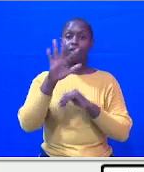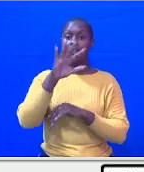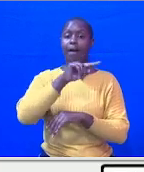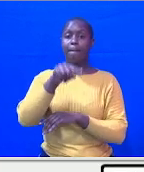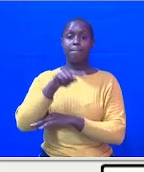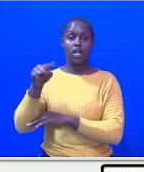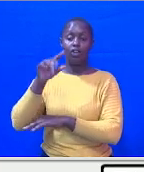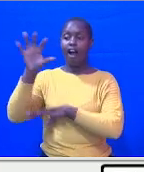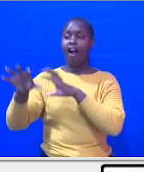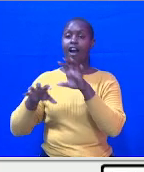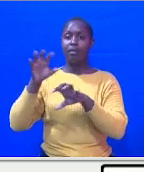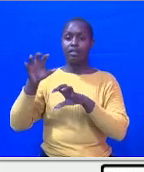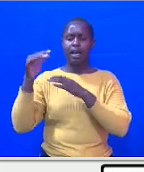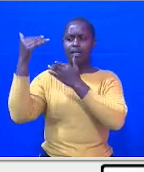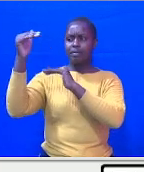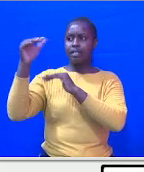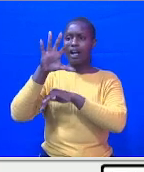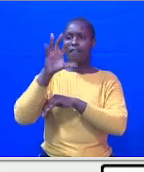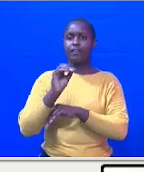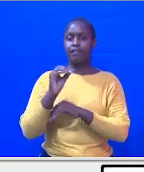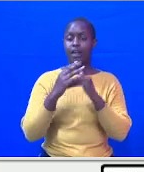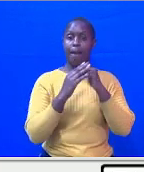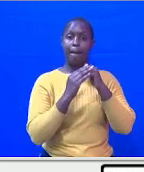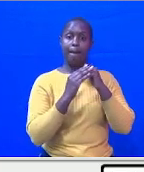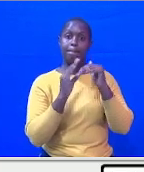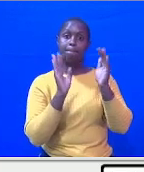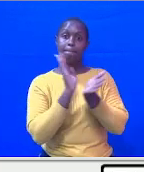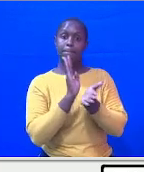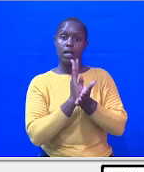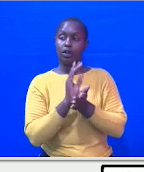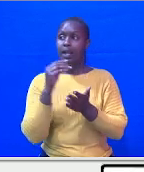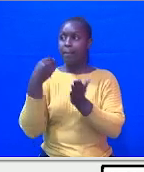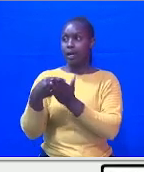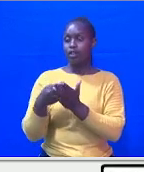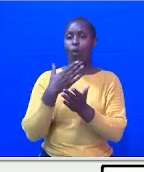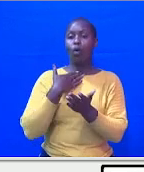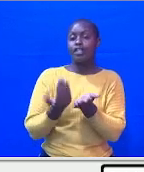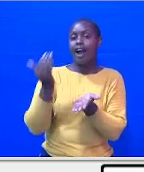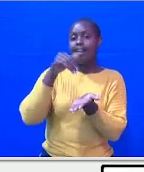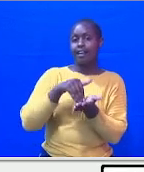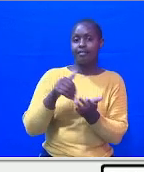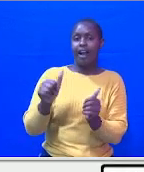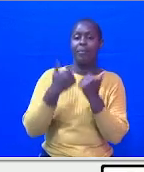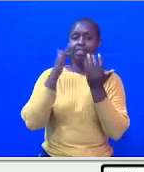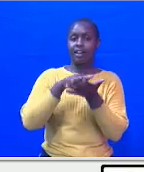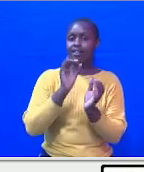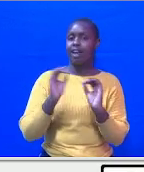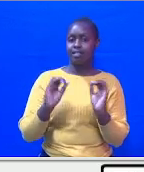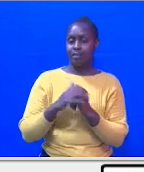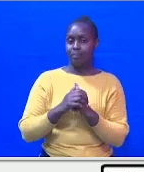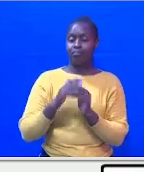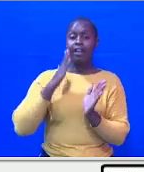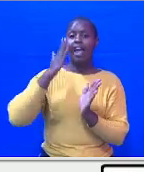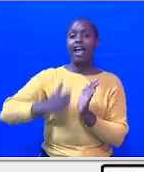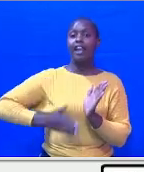estimated at over 50 billion Kenya shillings. So we don't want to go in that direction. Speaking in Naivasha after